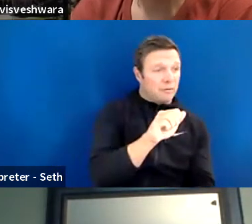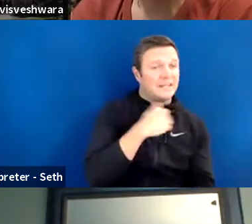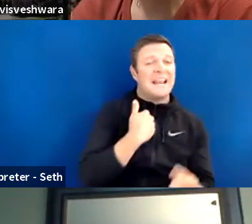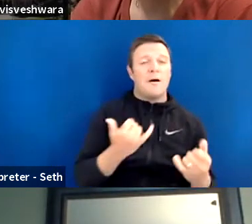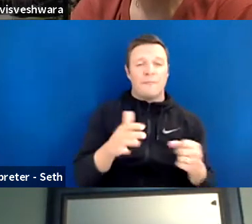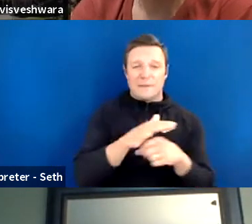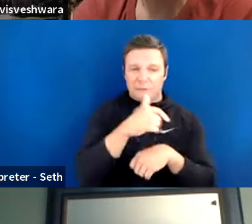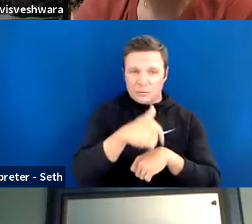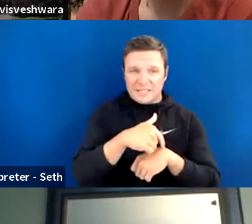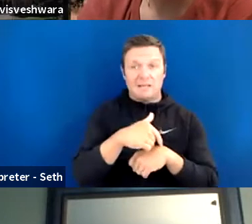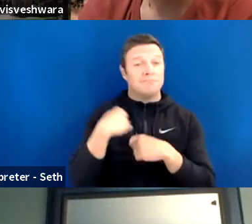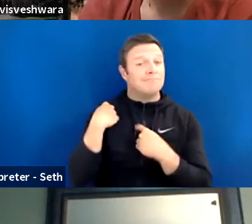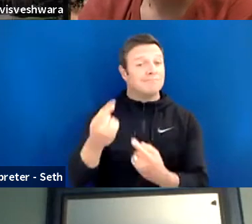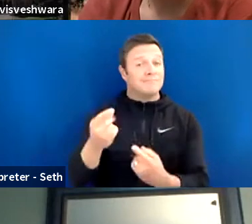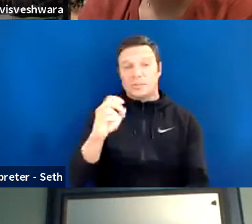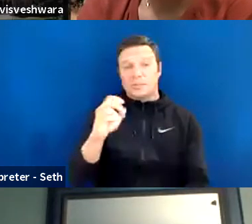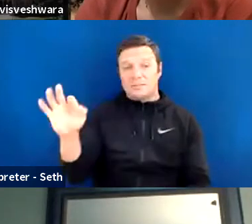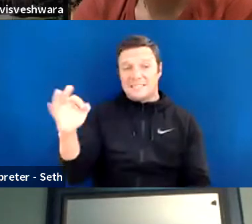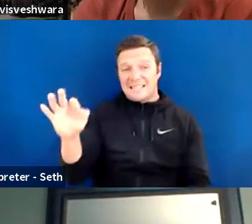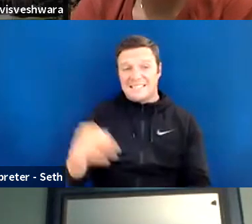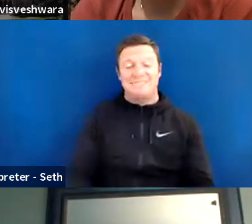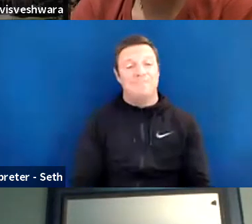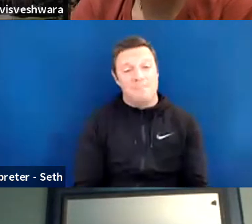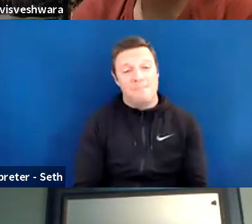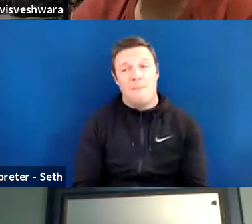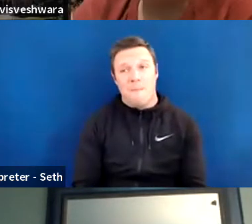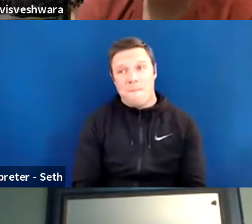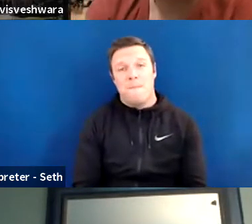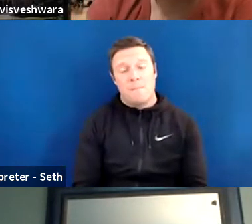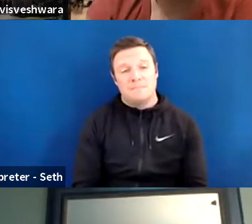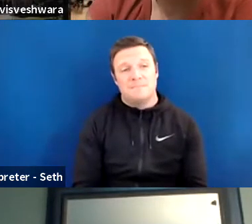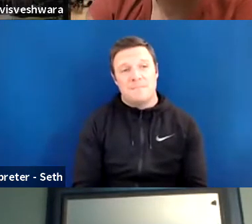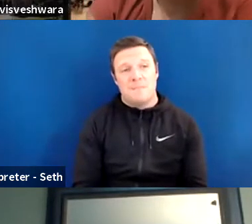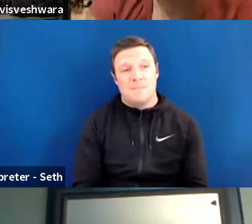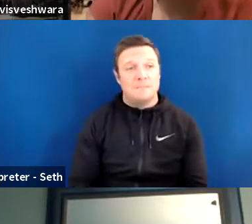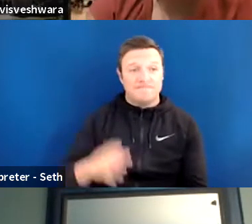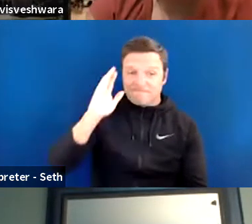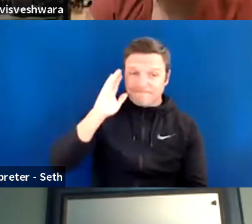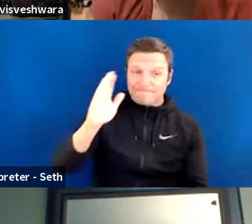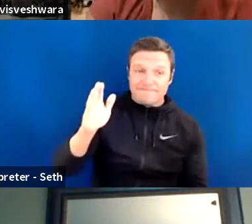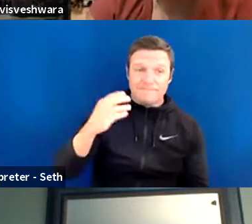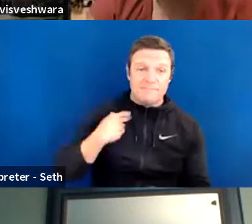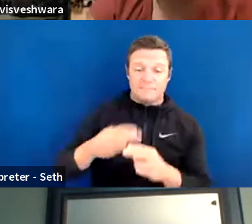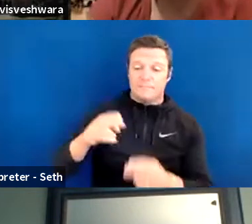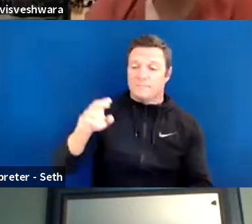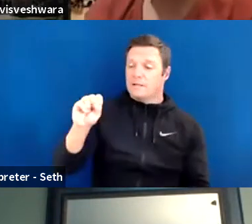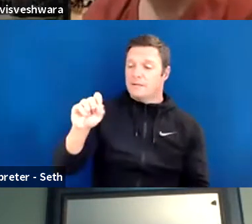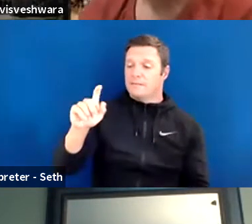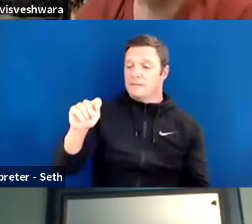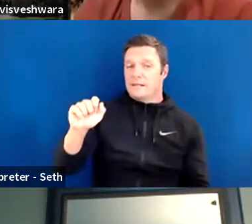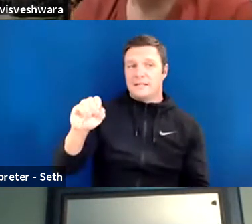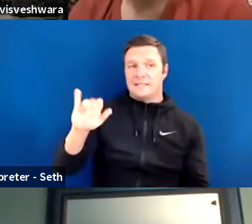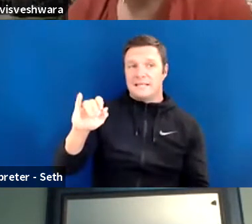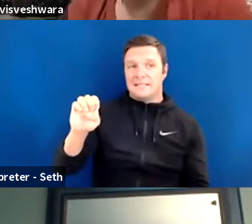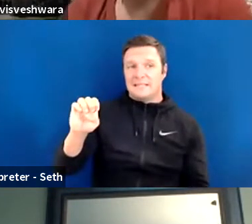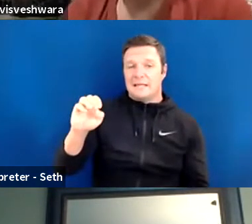now since 2019. my name is Stacy Mimura. Now